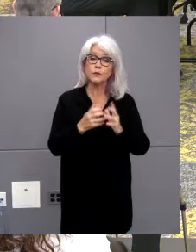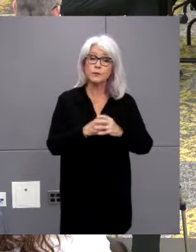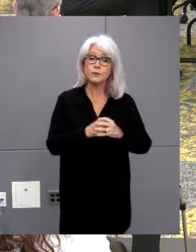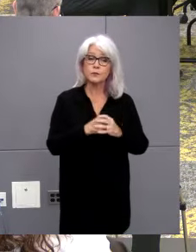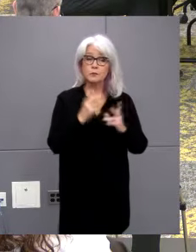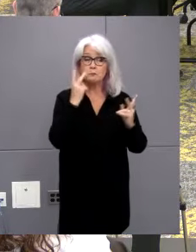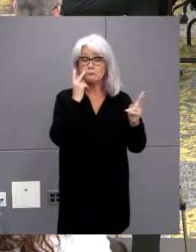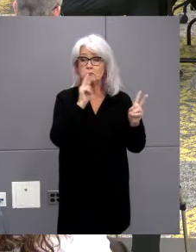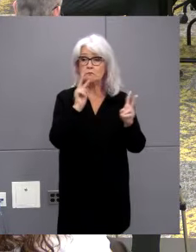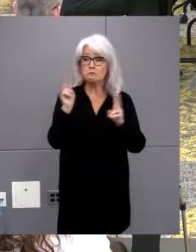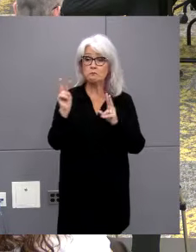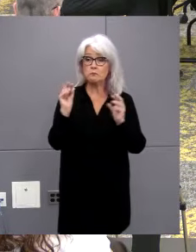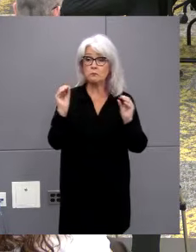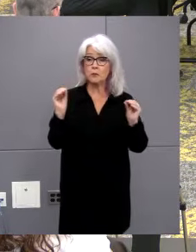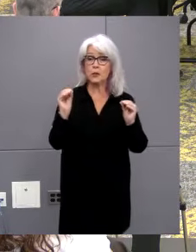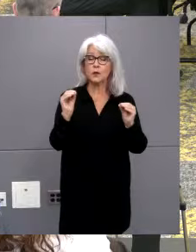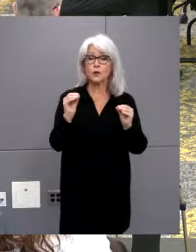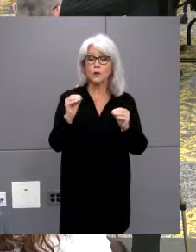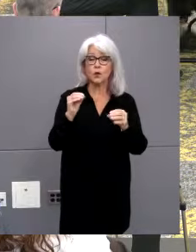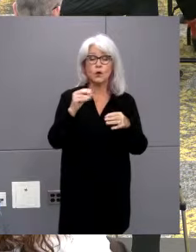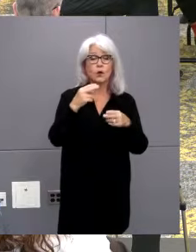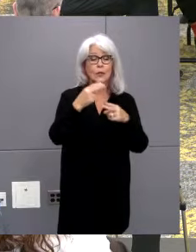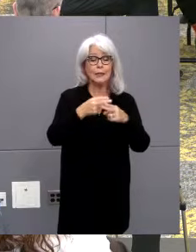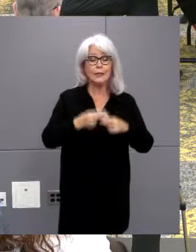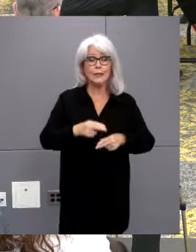Seeing none, roll call vote?